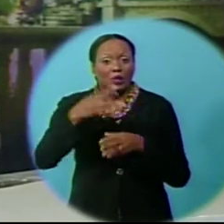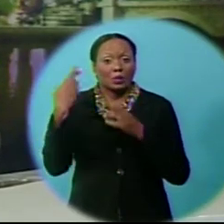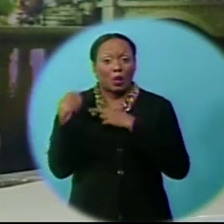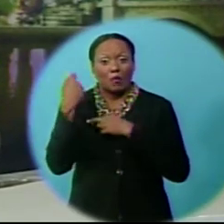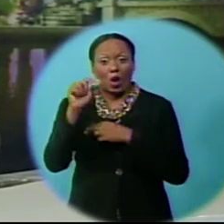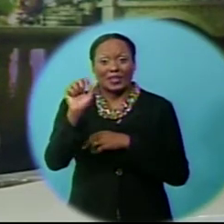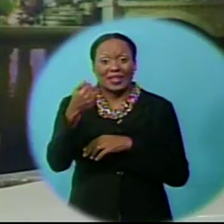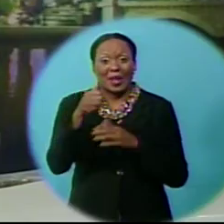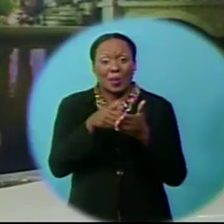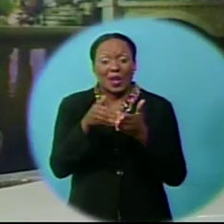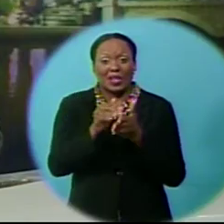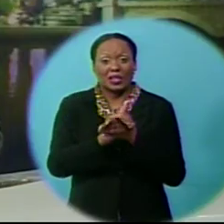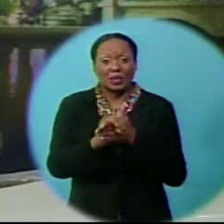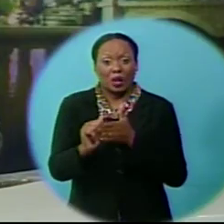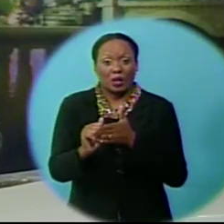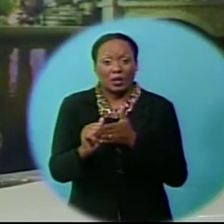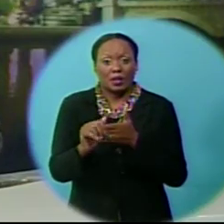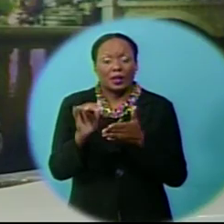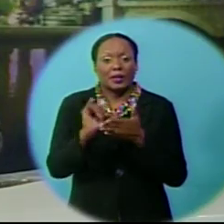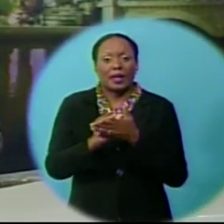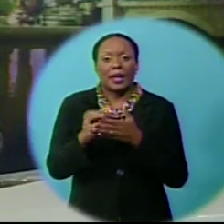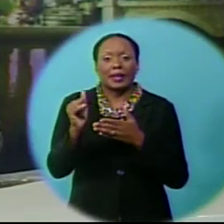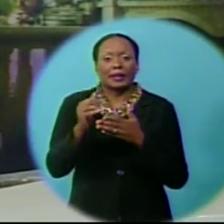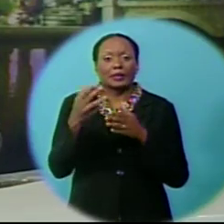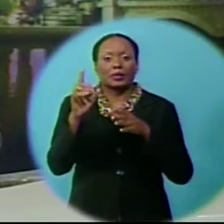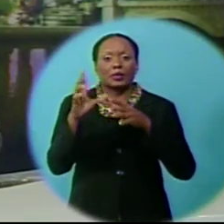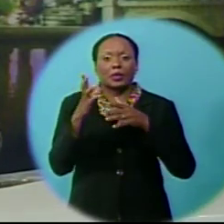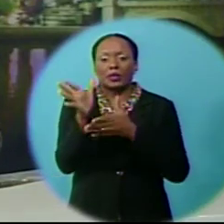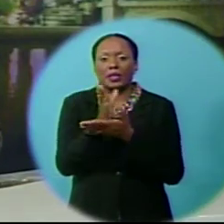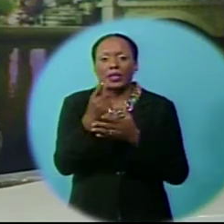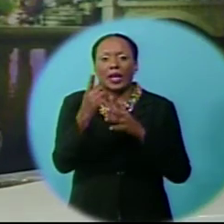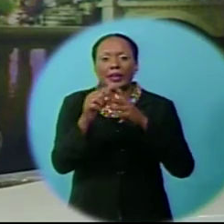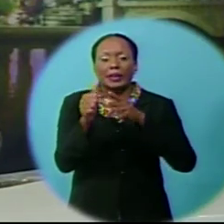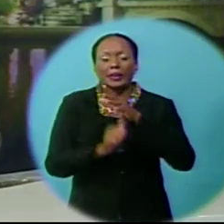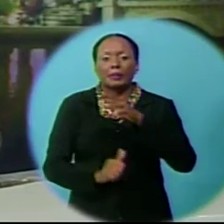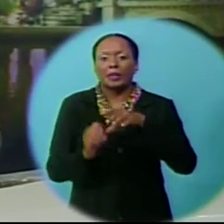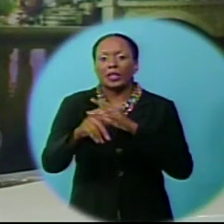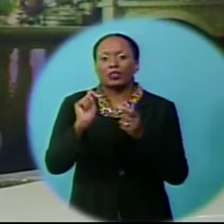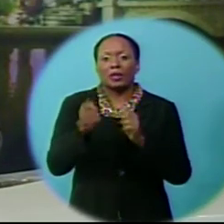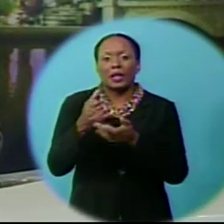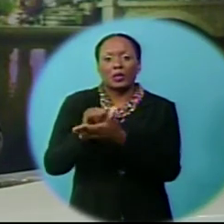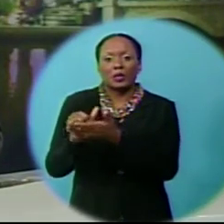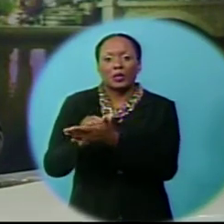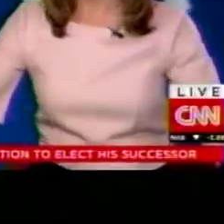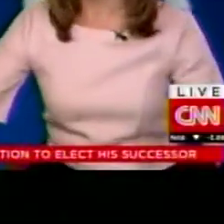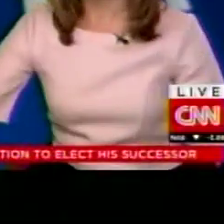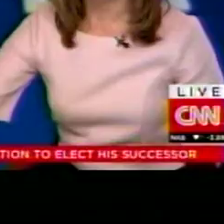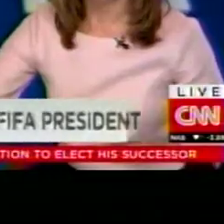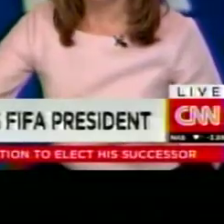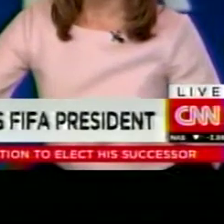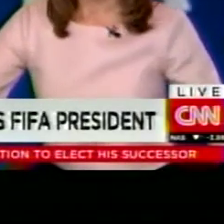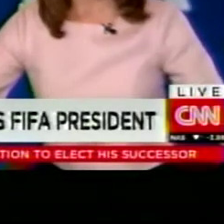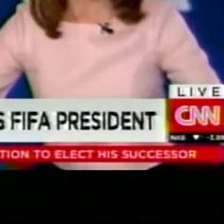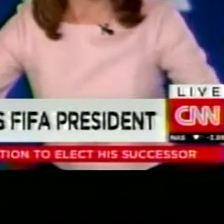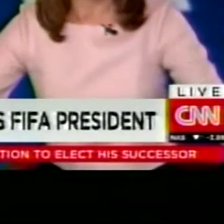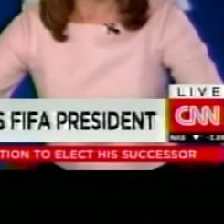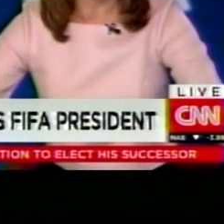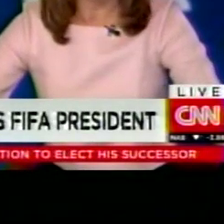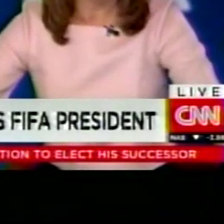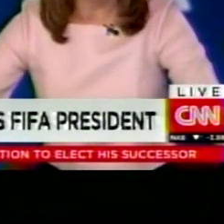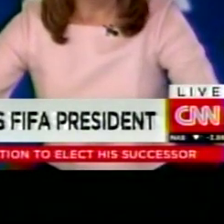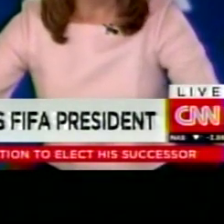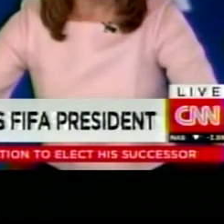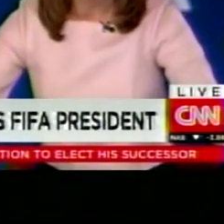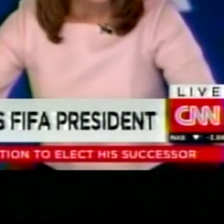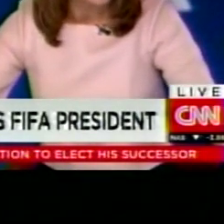million wire transfer that vanished in New York and Trinidad and Tobago. He was re-elected to a fifth term in the middle